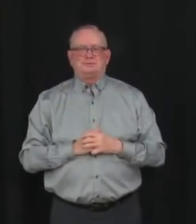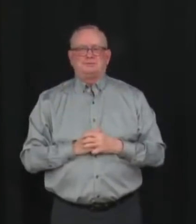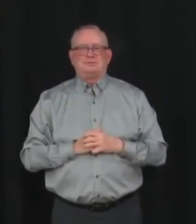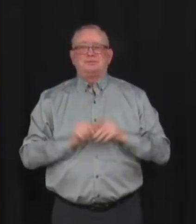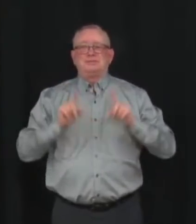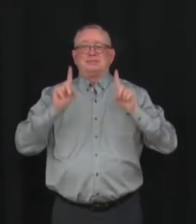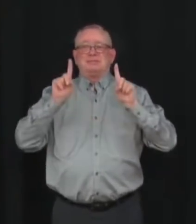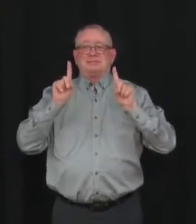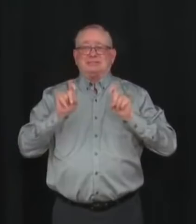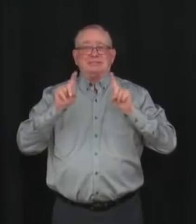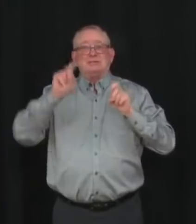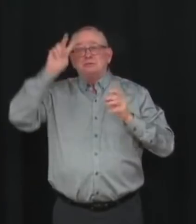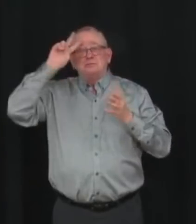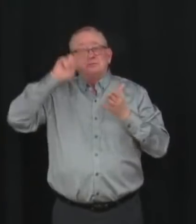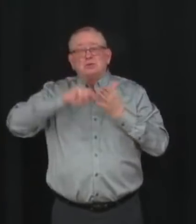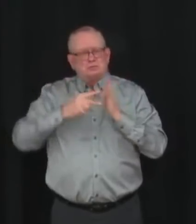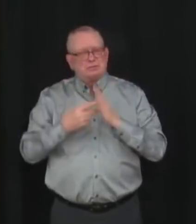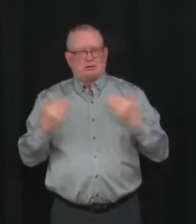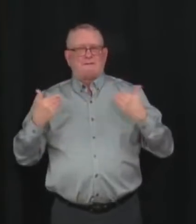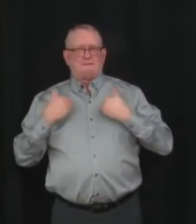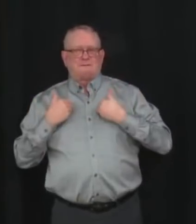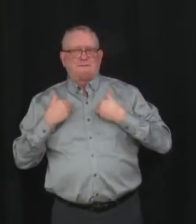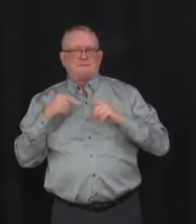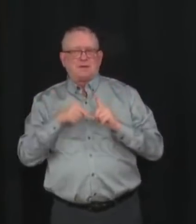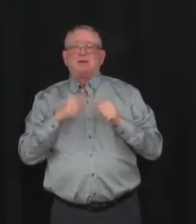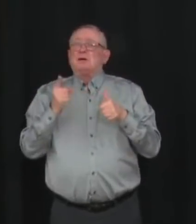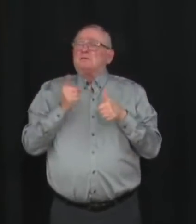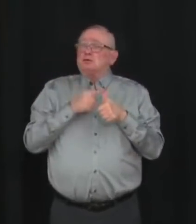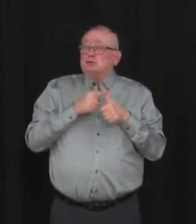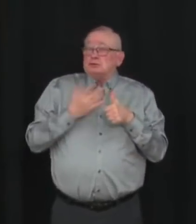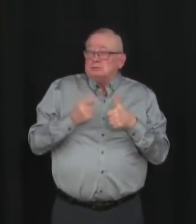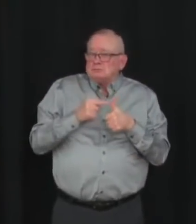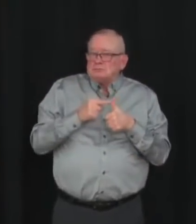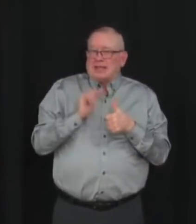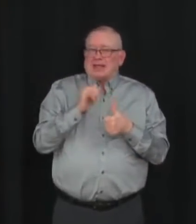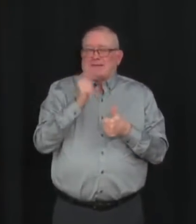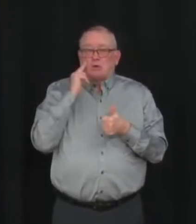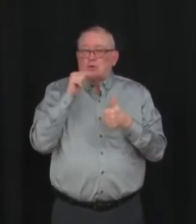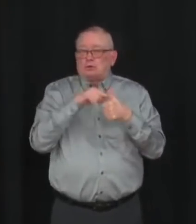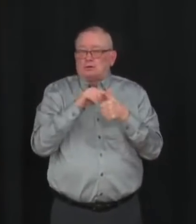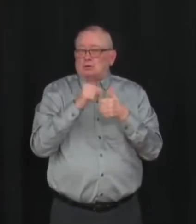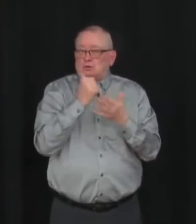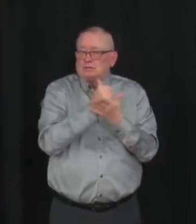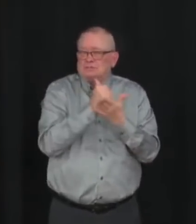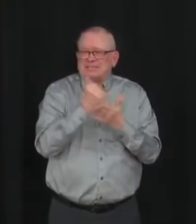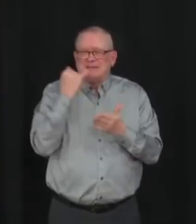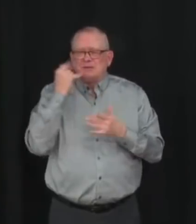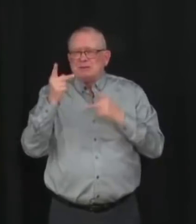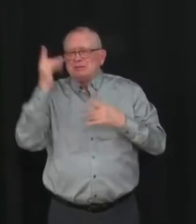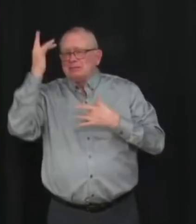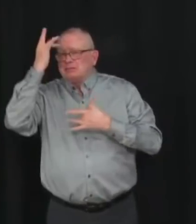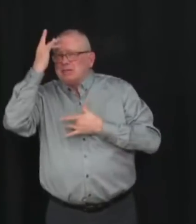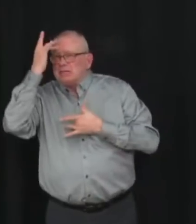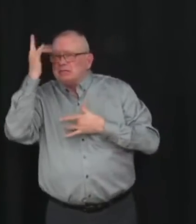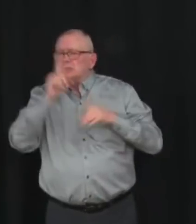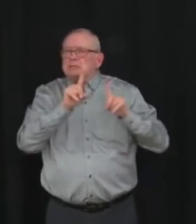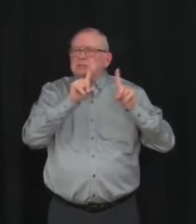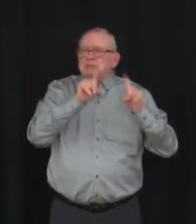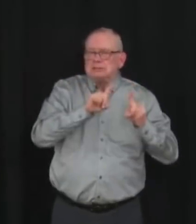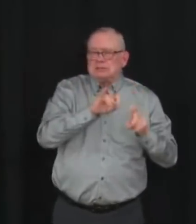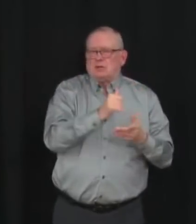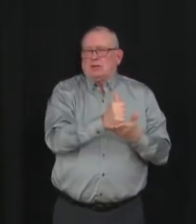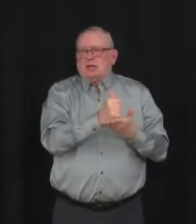and most importantly, it helps plan treatments for those who are infected, and for this reason we must ensure that PCR